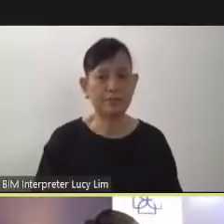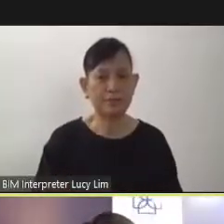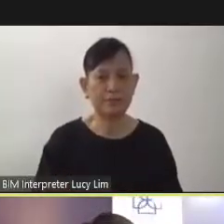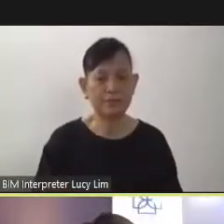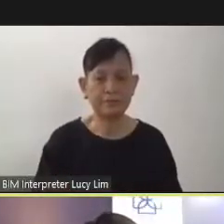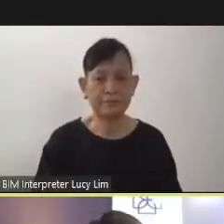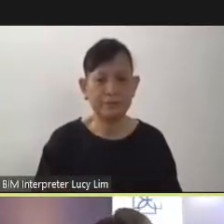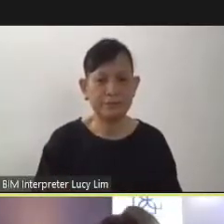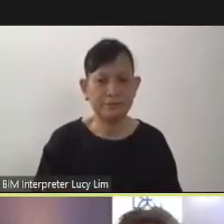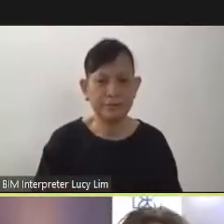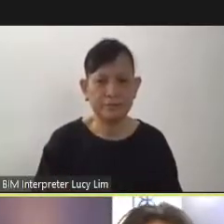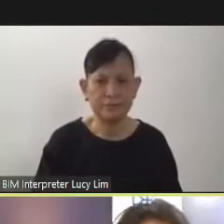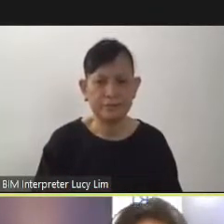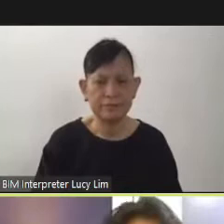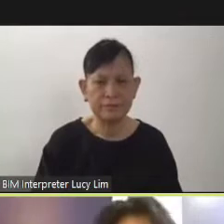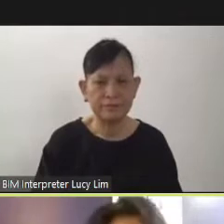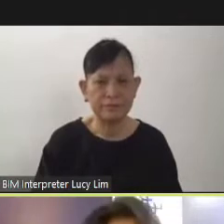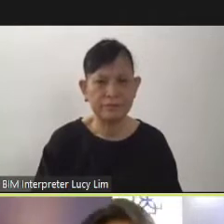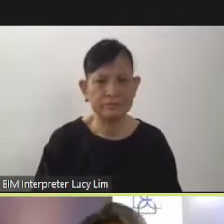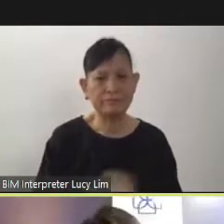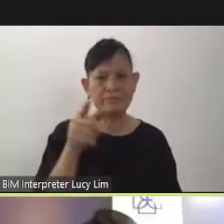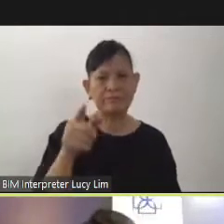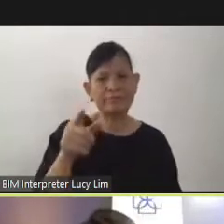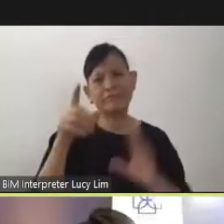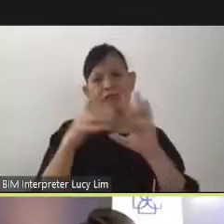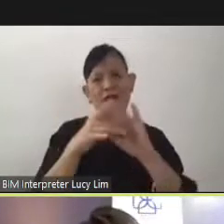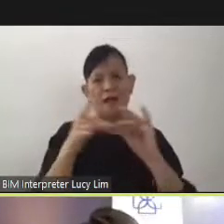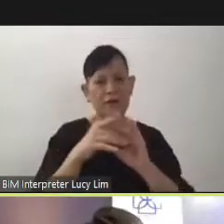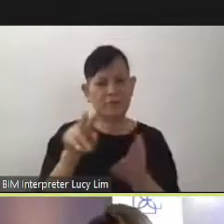Are you guys ready for some questions? Yeah!